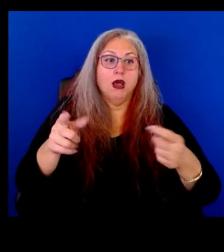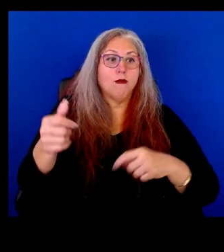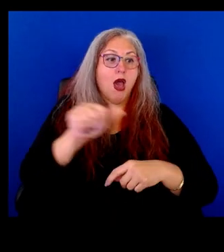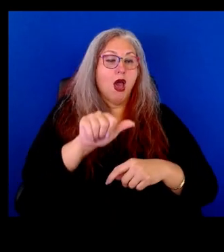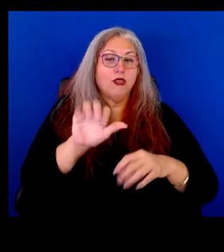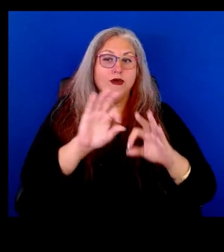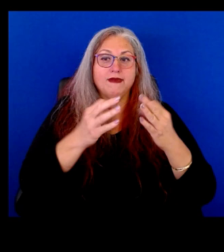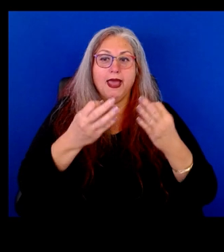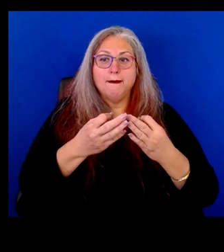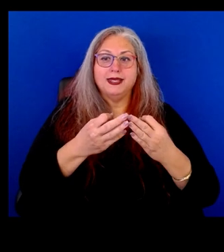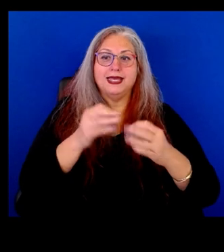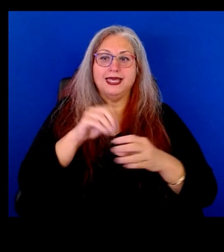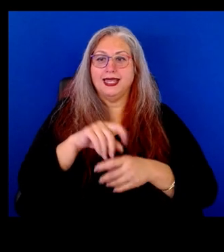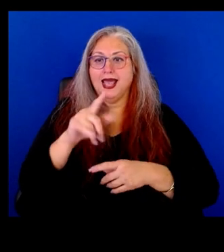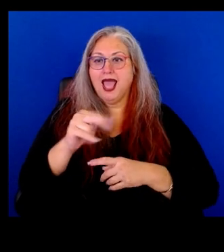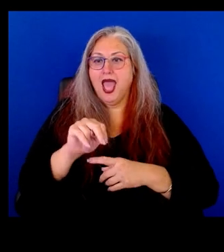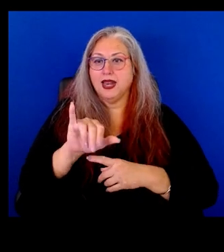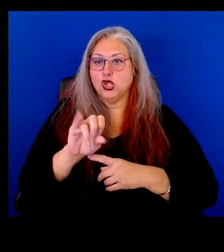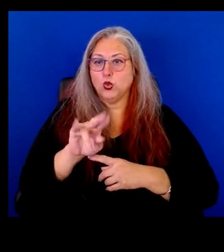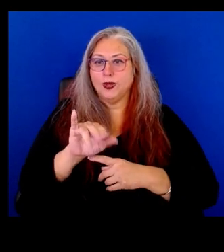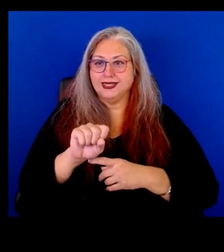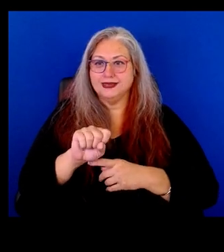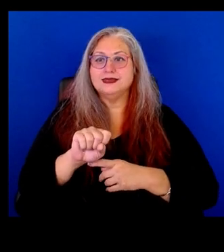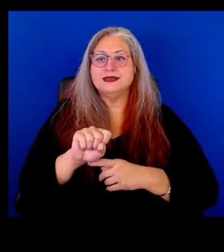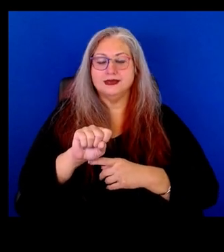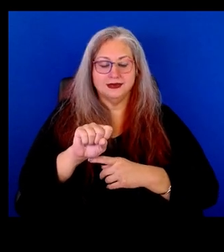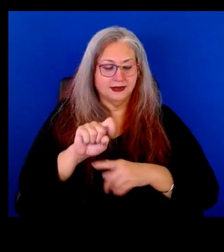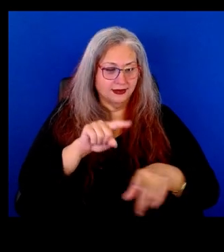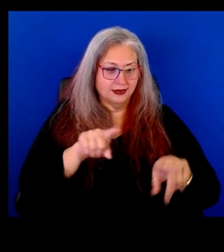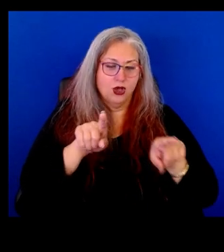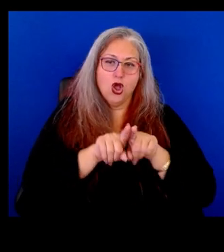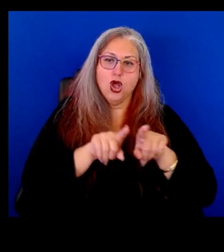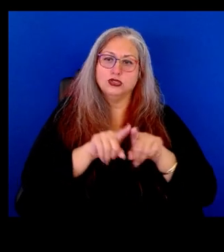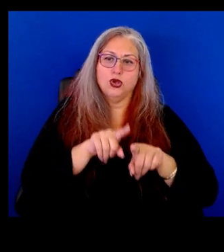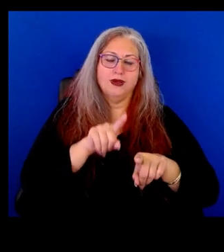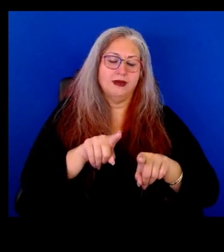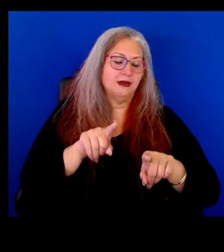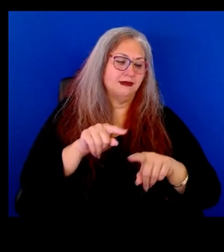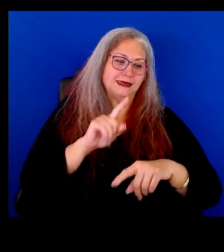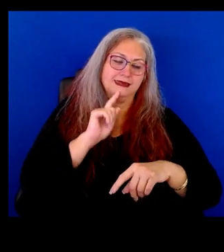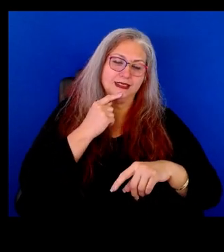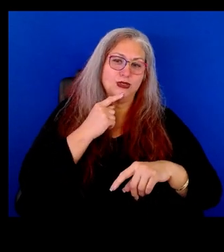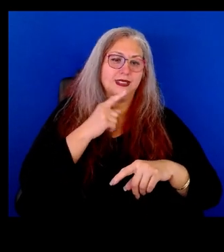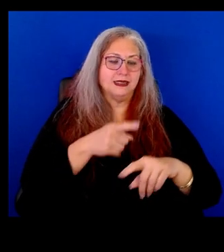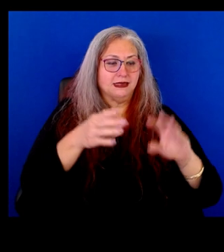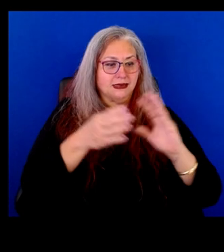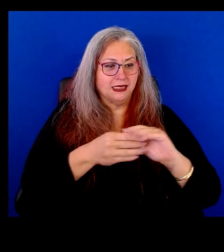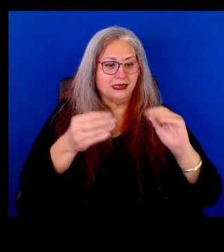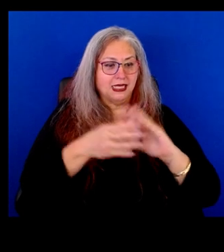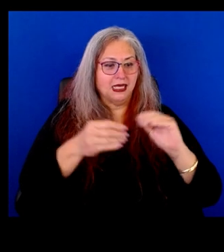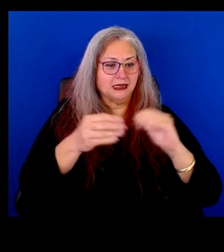other family in Khan Yunis also extensively talked